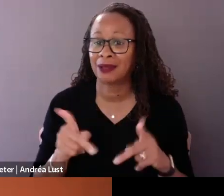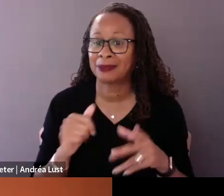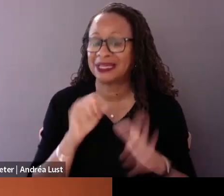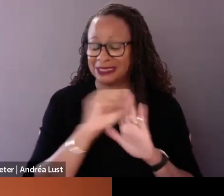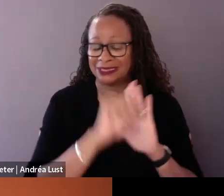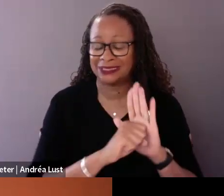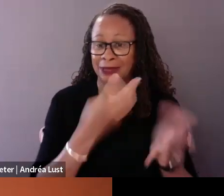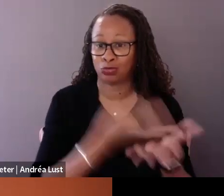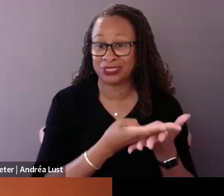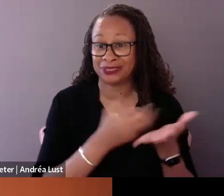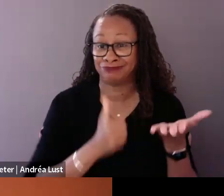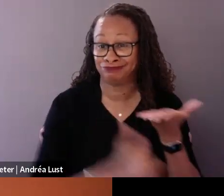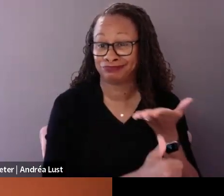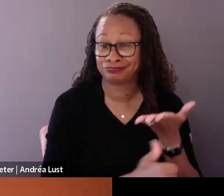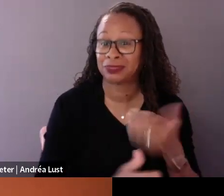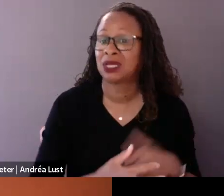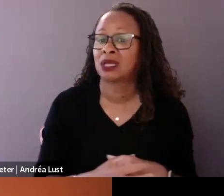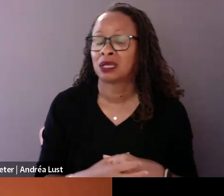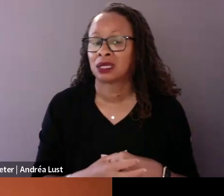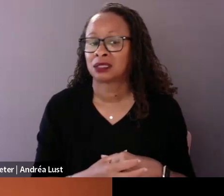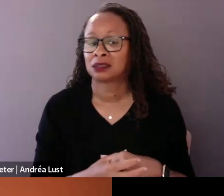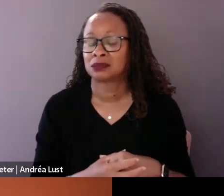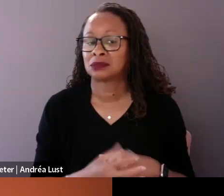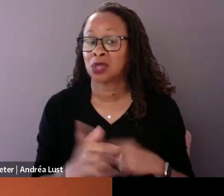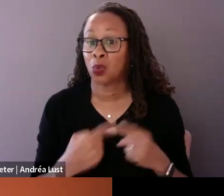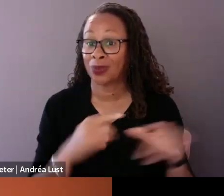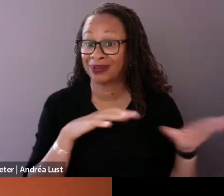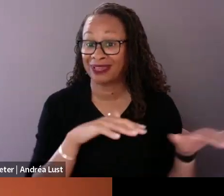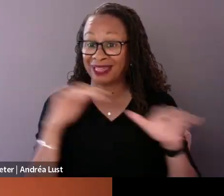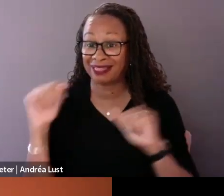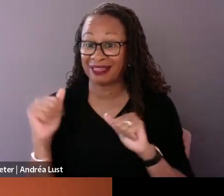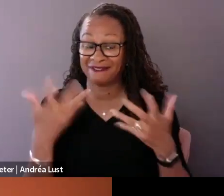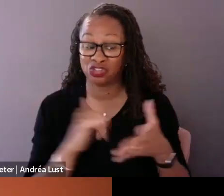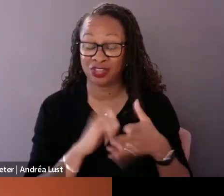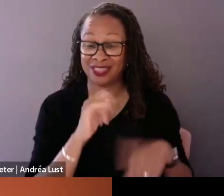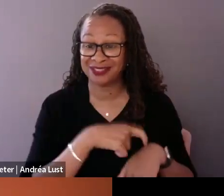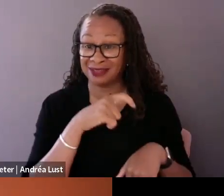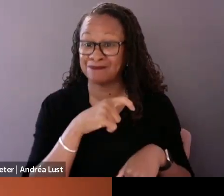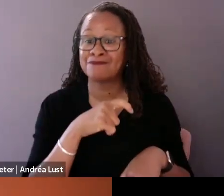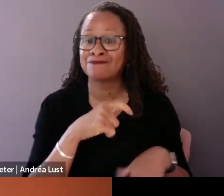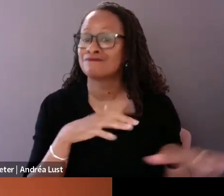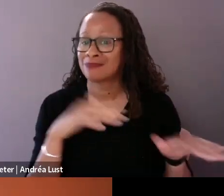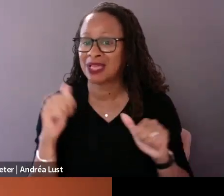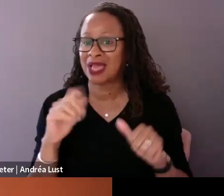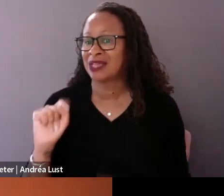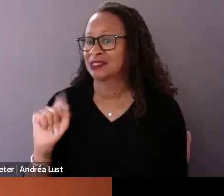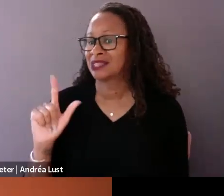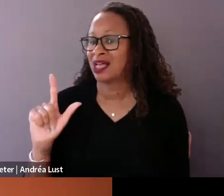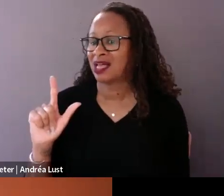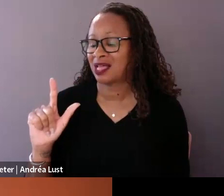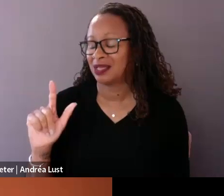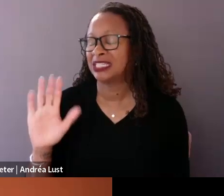prison. And when he got out, Talia was a sophomore at